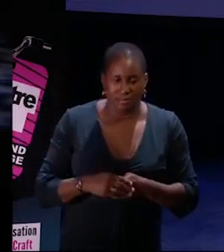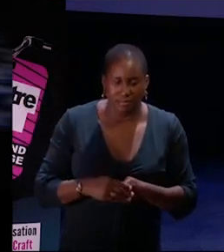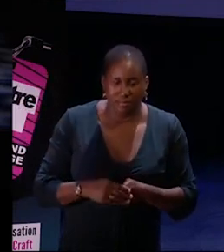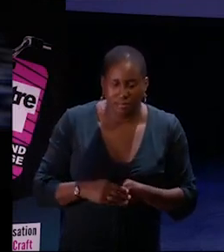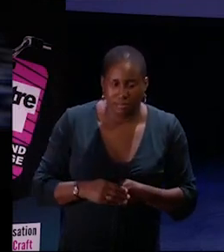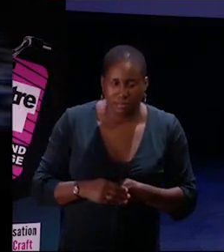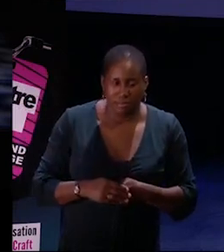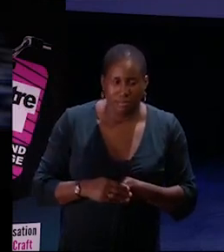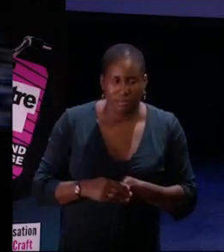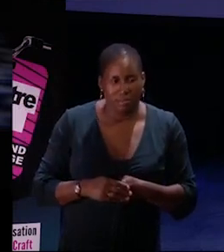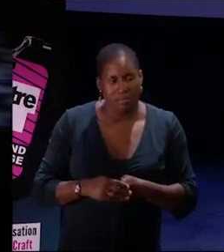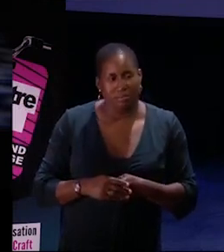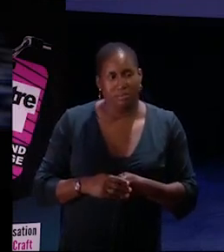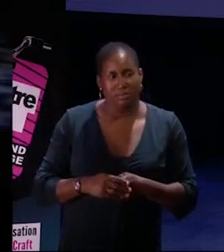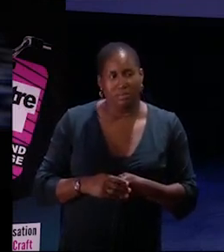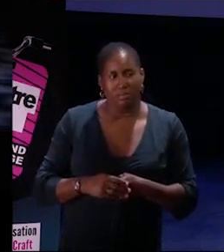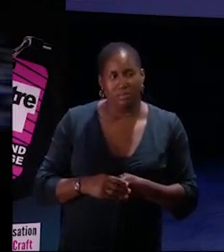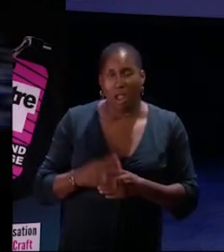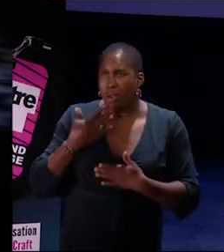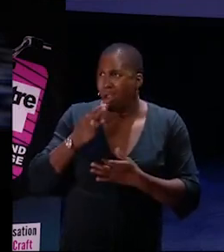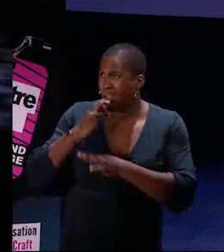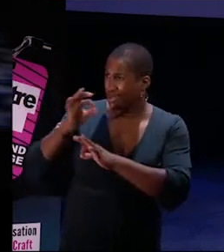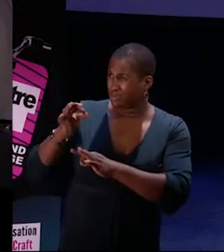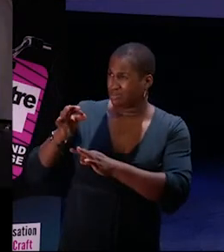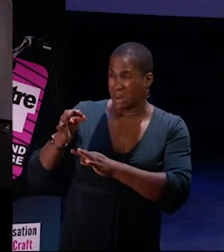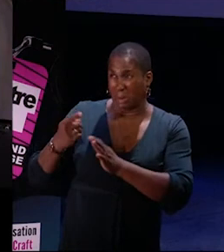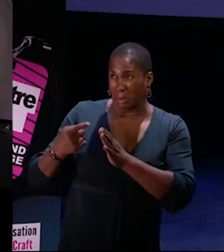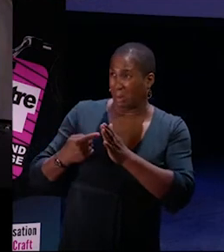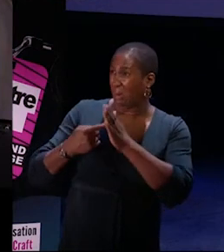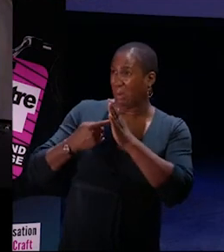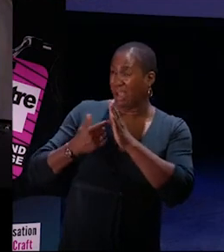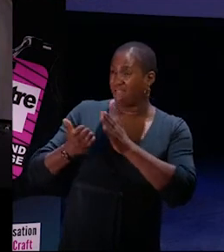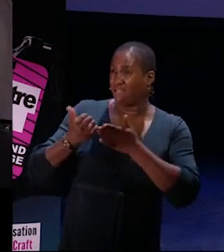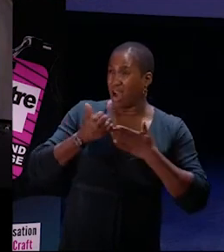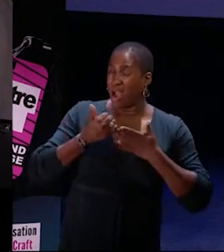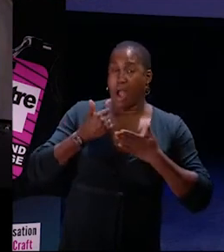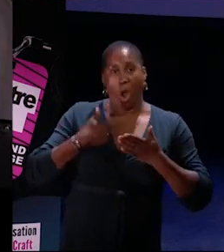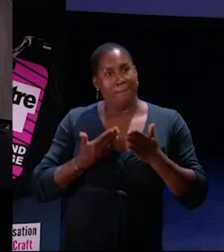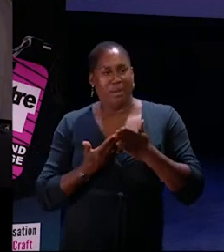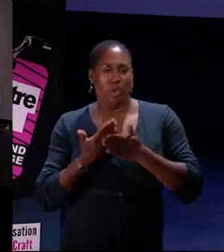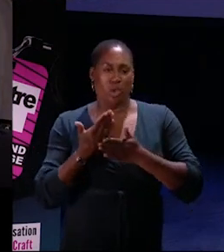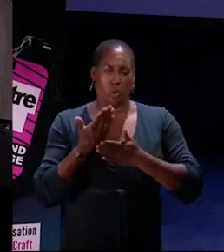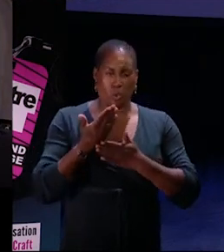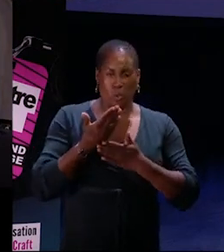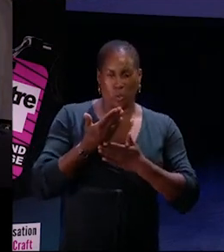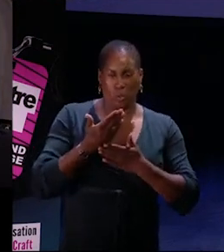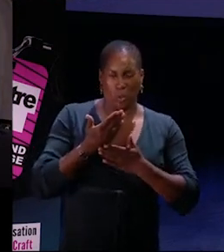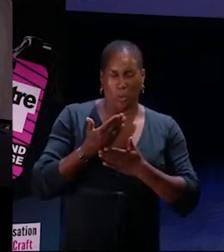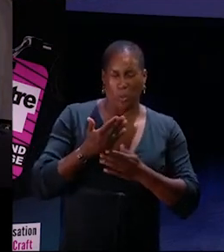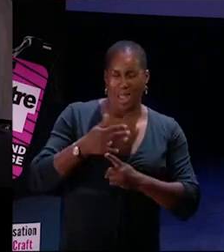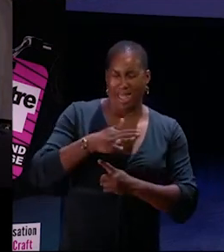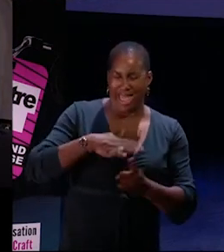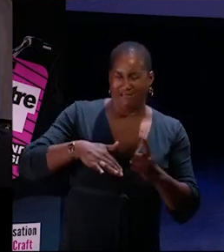technician, what kind of key piece of advice would each of you give to someone who's kind of entering that very first stage of kind of